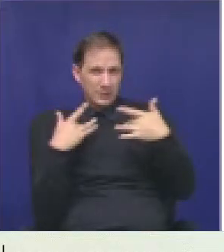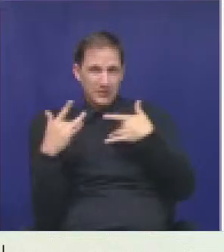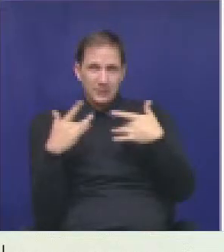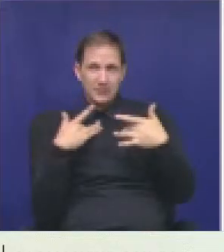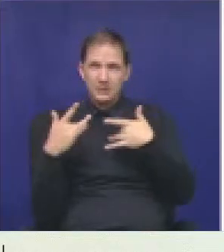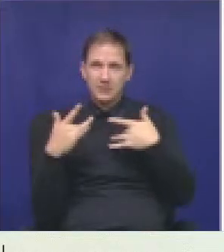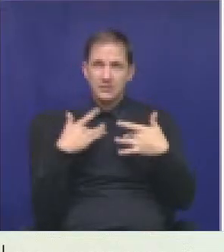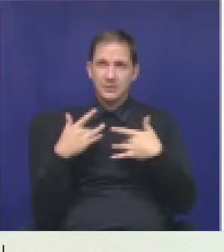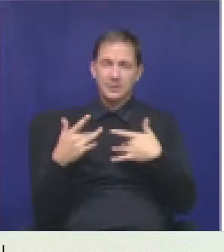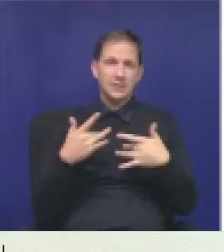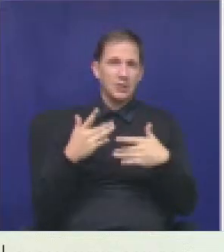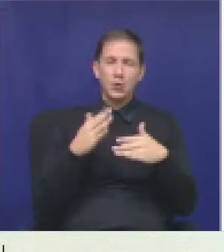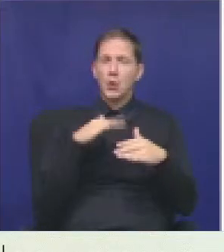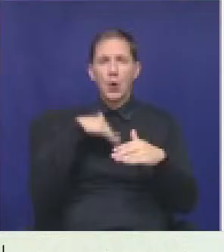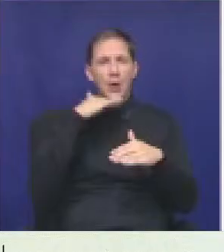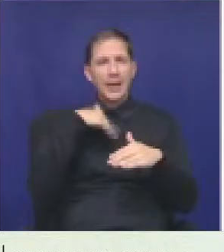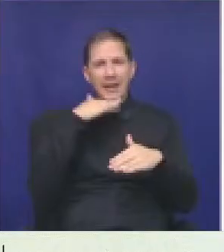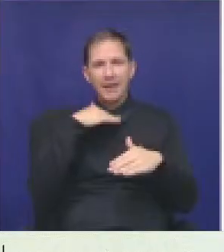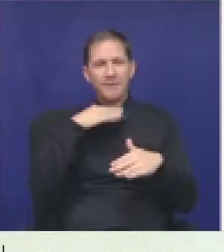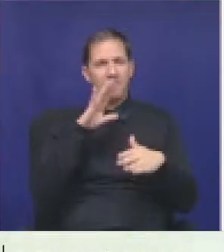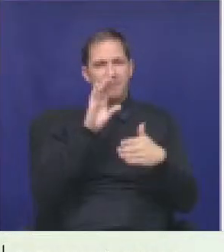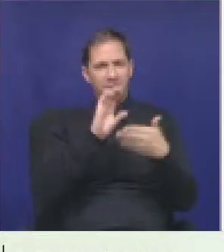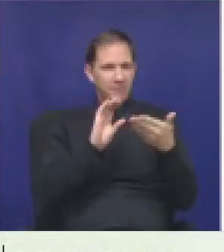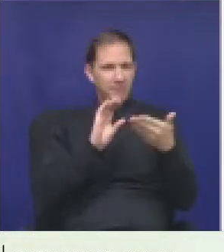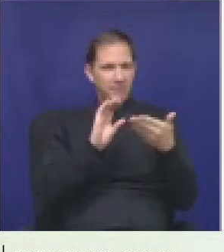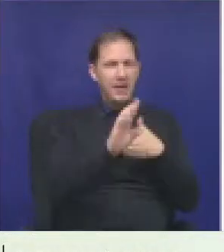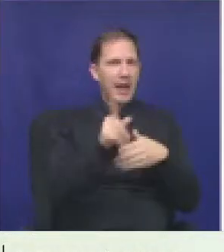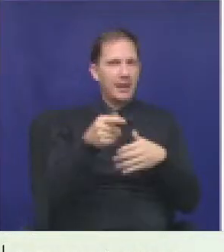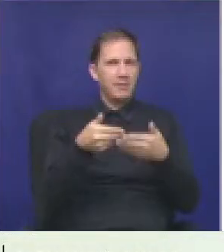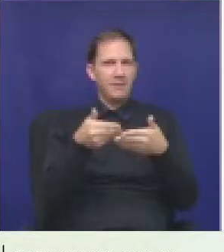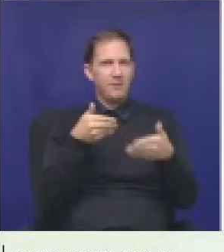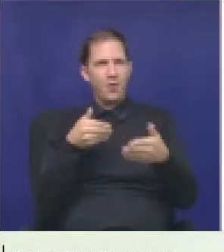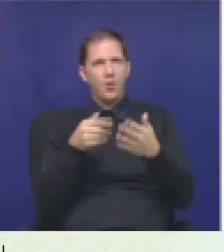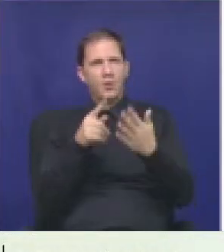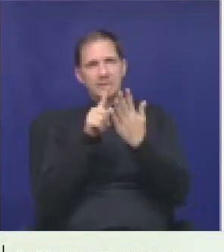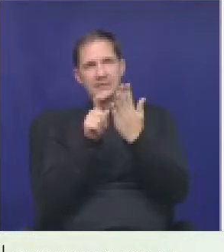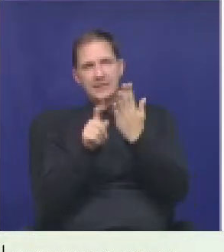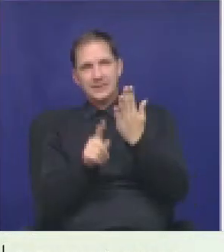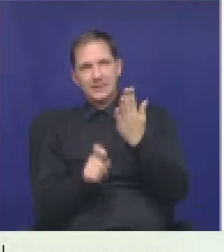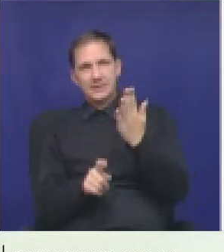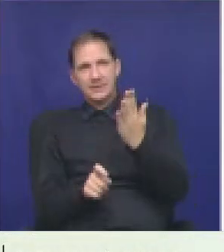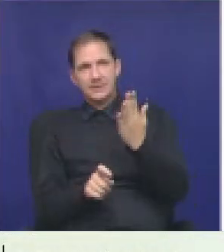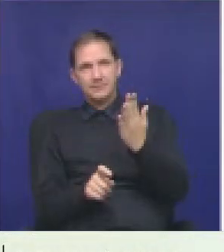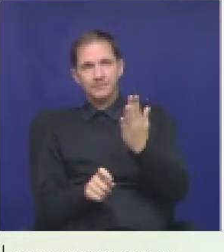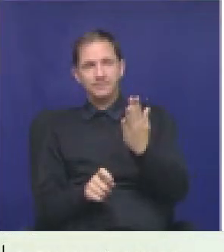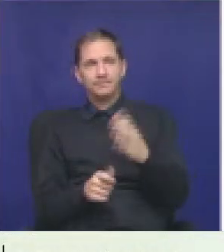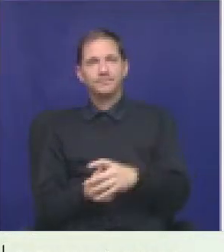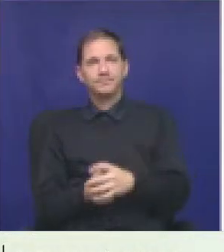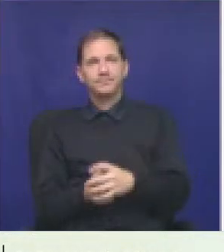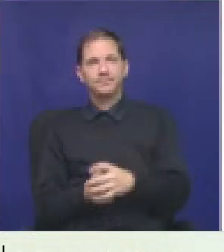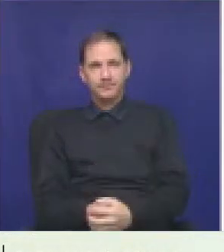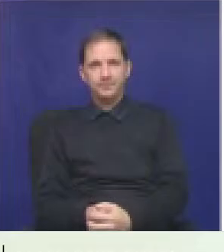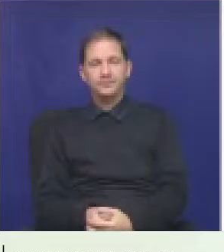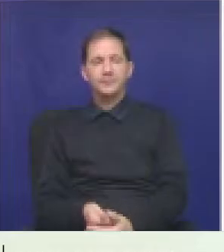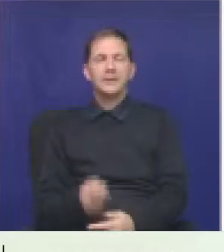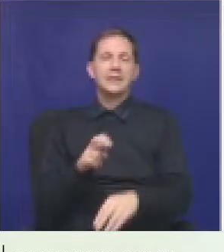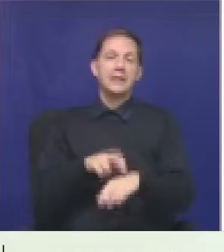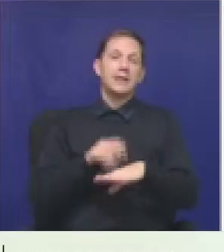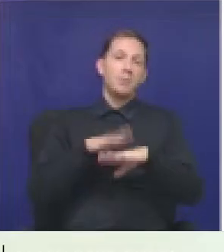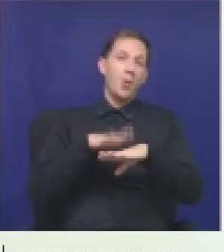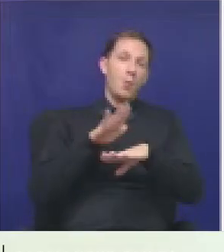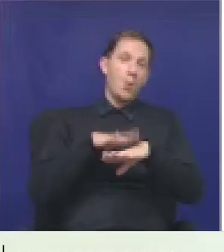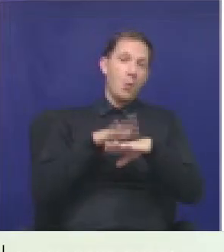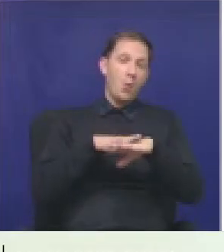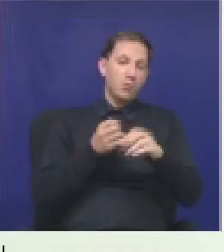previous undercounting in the previous census and do believe that far more needs to be done to improve that